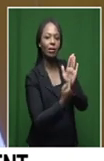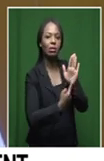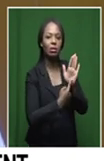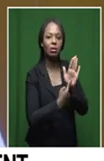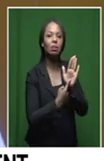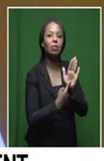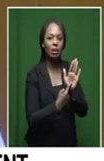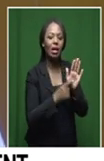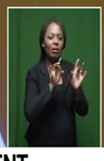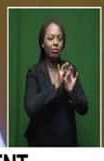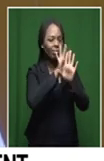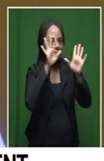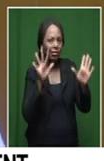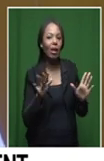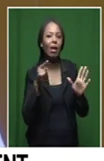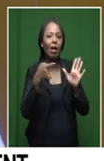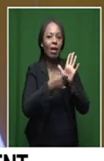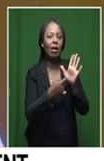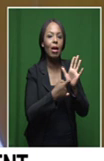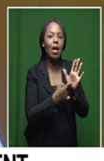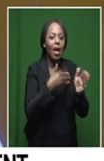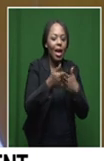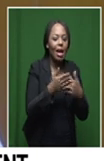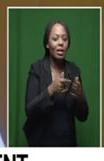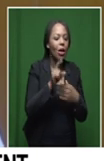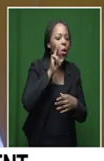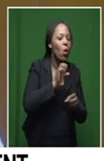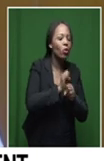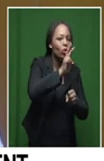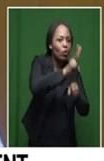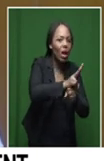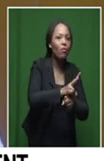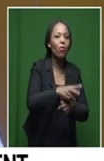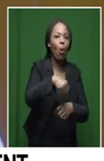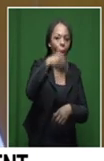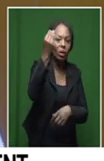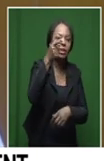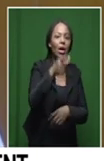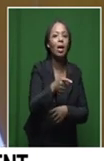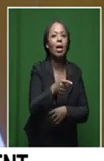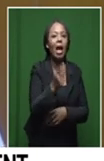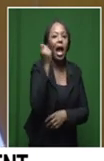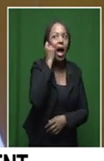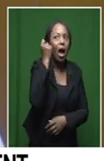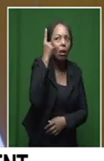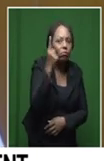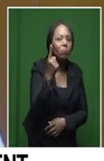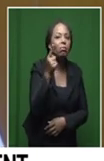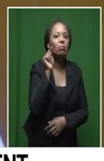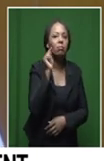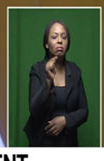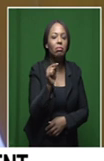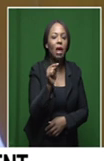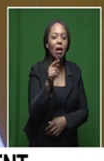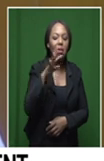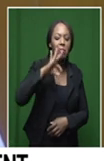clearly that any child who is 12 years and older, provided that they have an understanding of the benefits